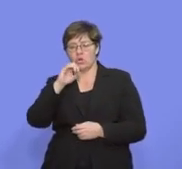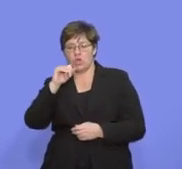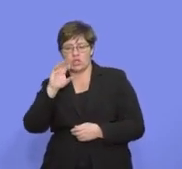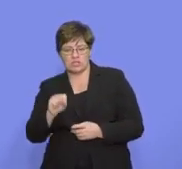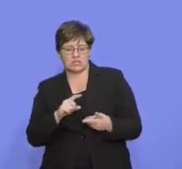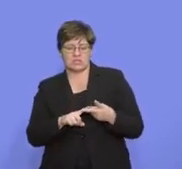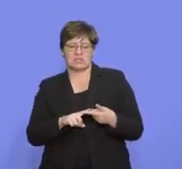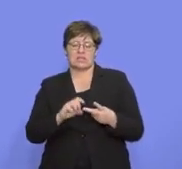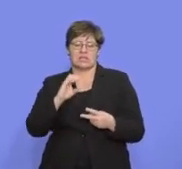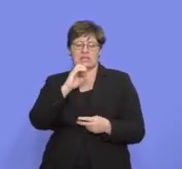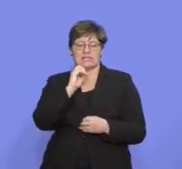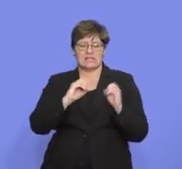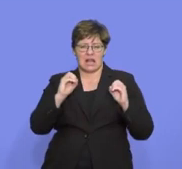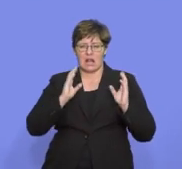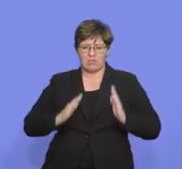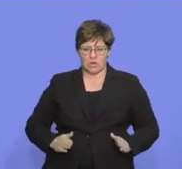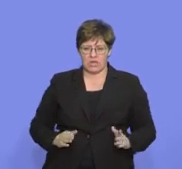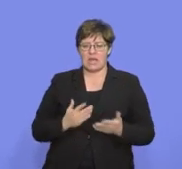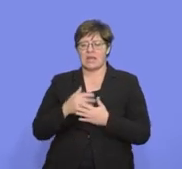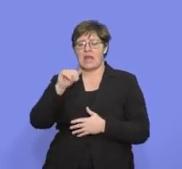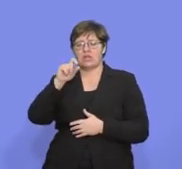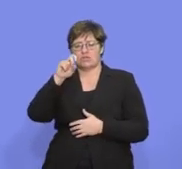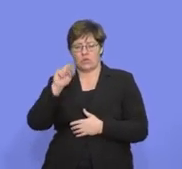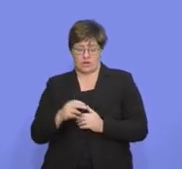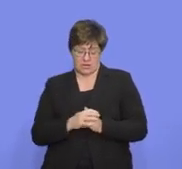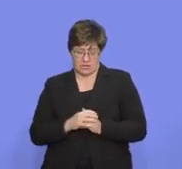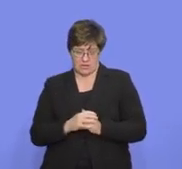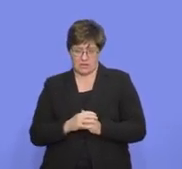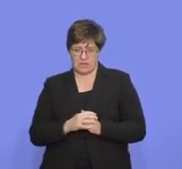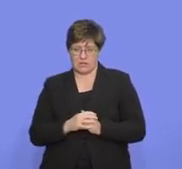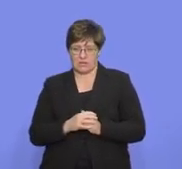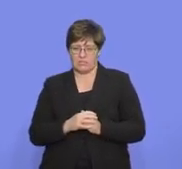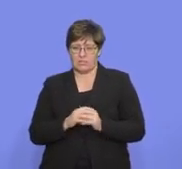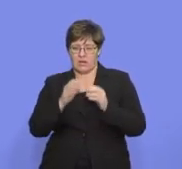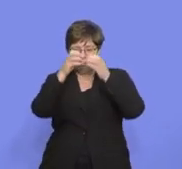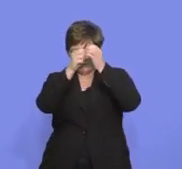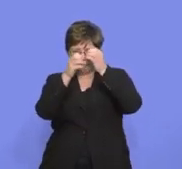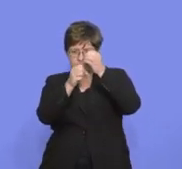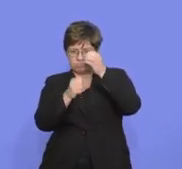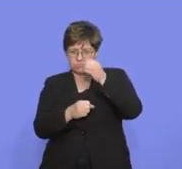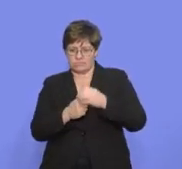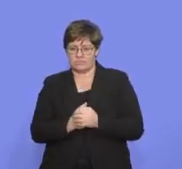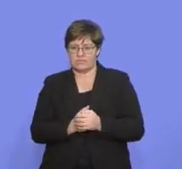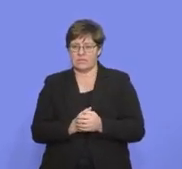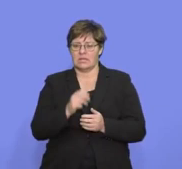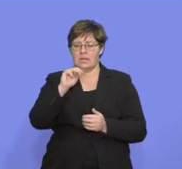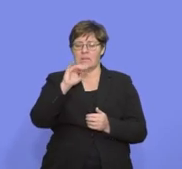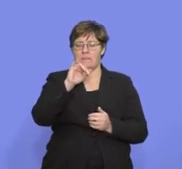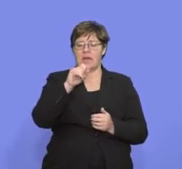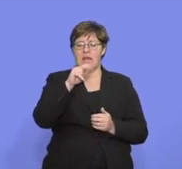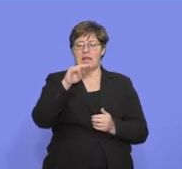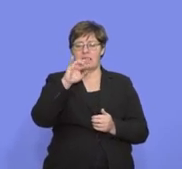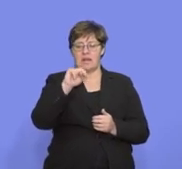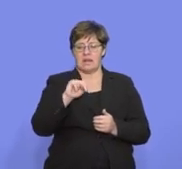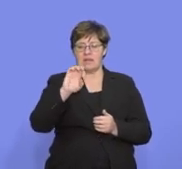see it's very easy? And the axon, and obviously the myelin sheath. Right, that you mustn't, oh, I'm writing so ugly. Not